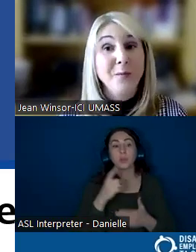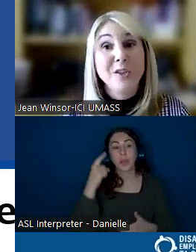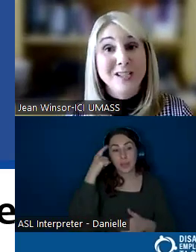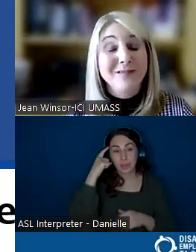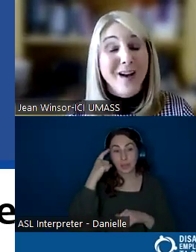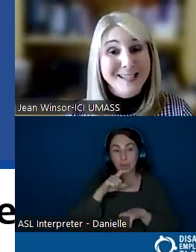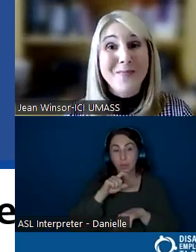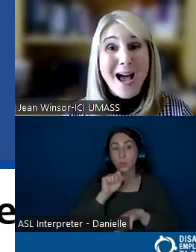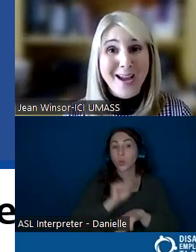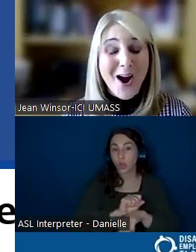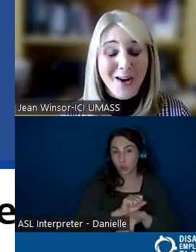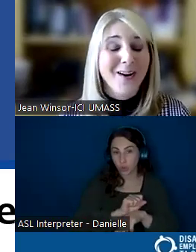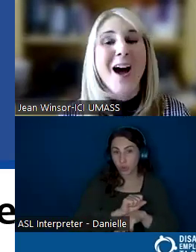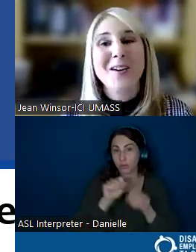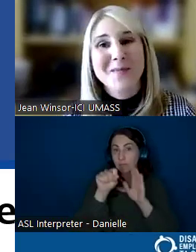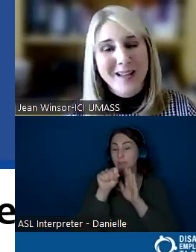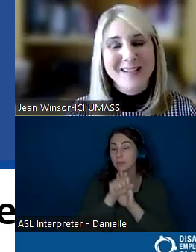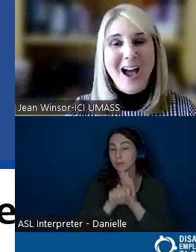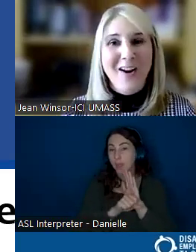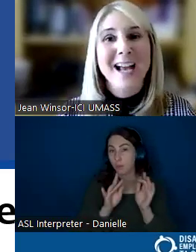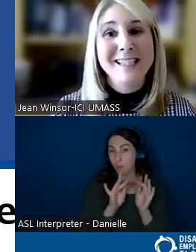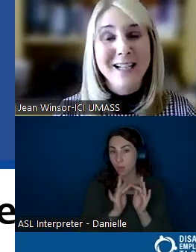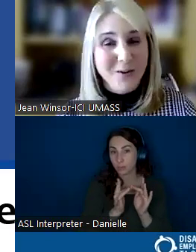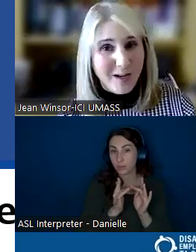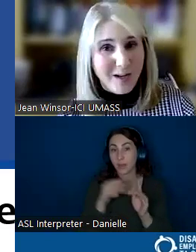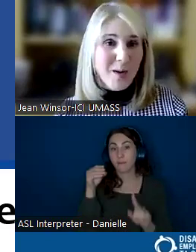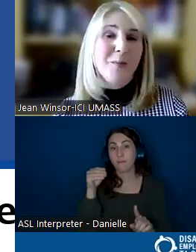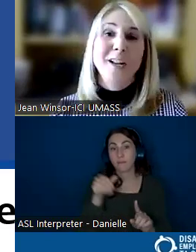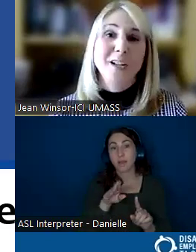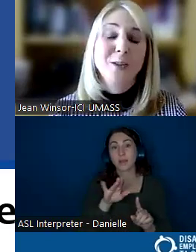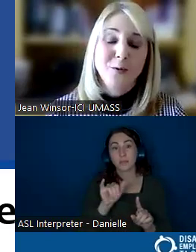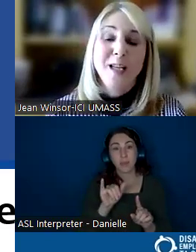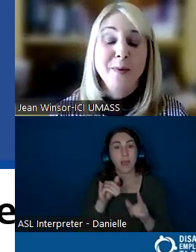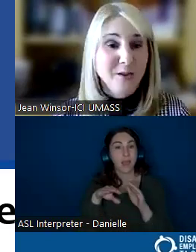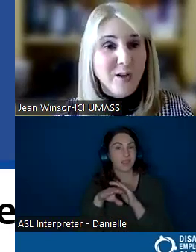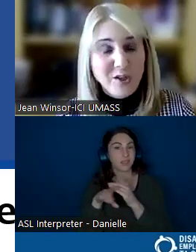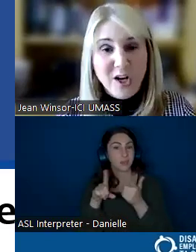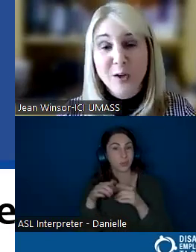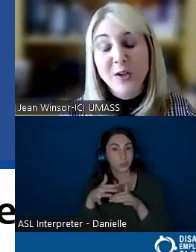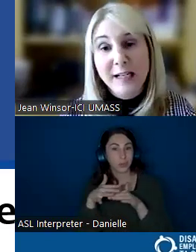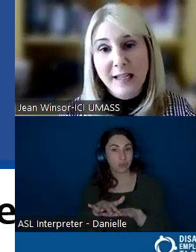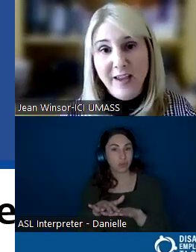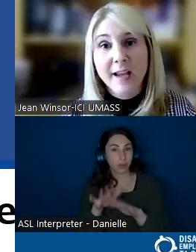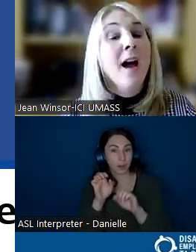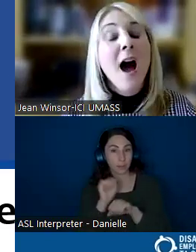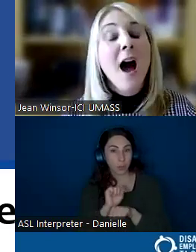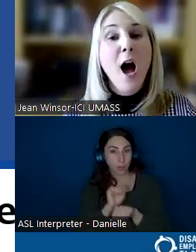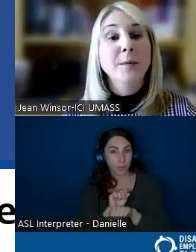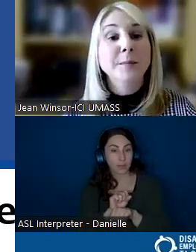website, again, which is funded by our Access to Integrated Employment project through the Administration on Community